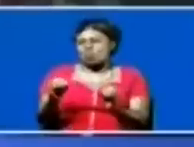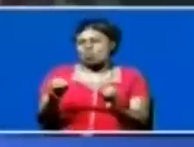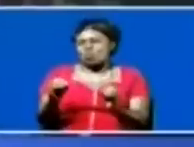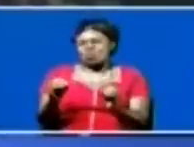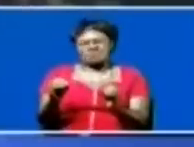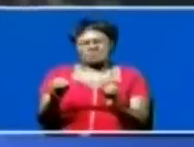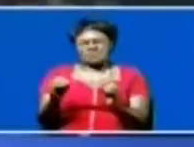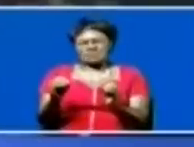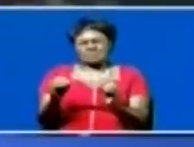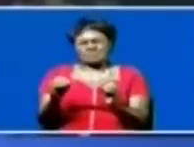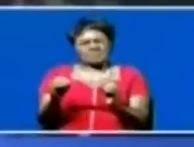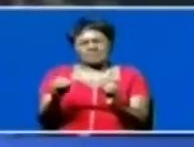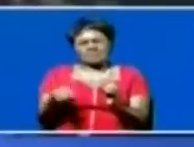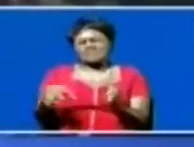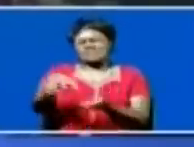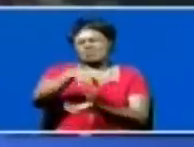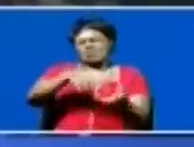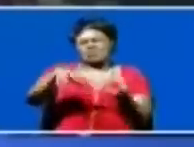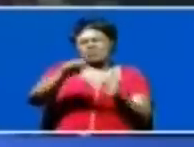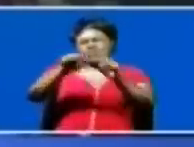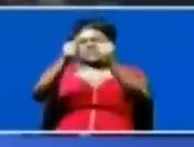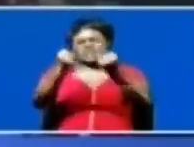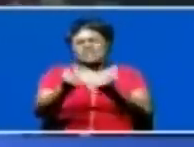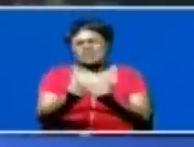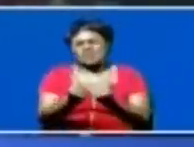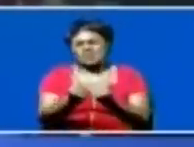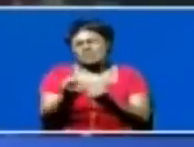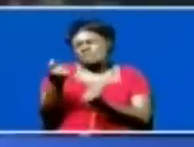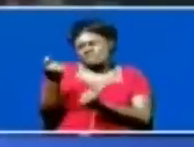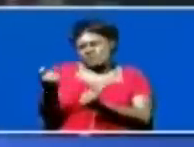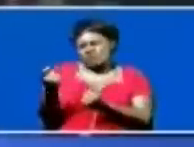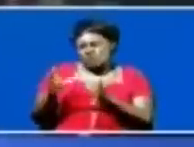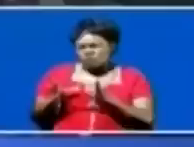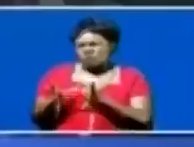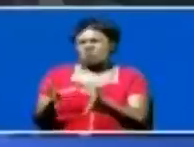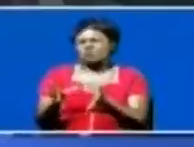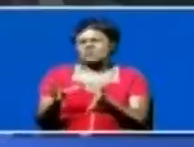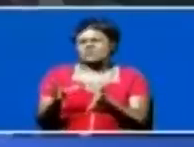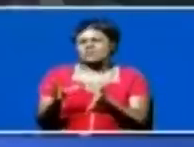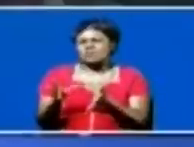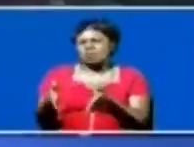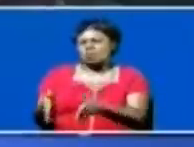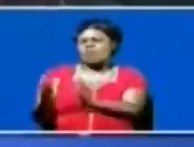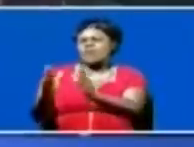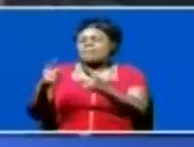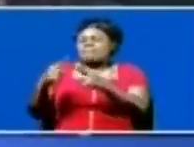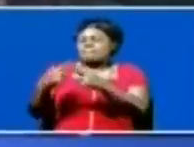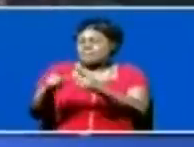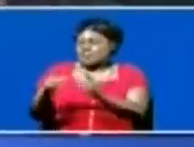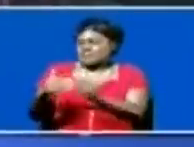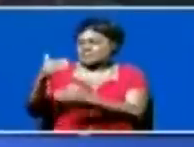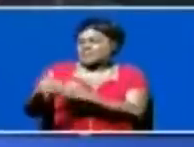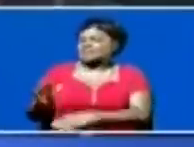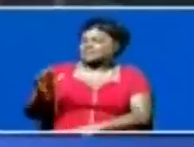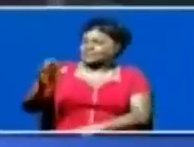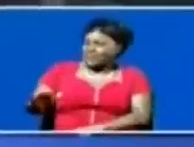very convoluted system, and where the minority are pushed off the way. But then the next step